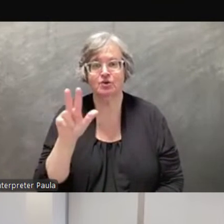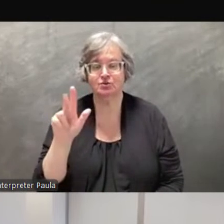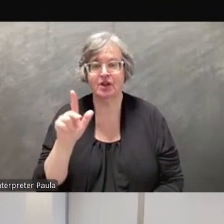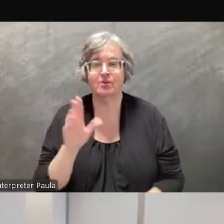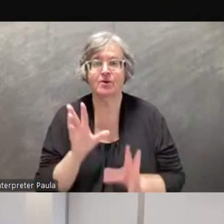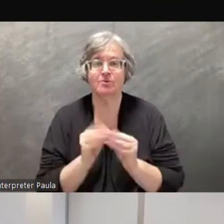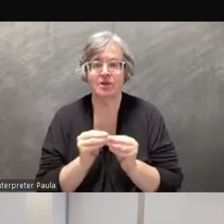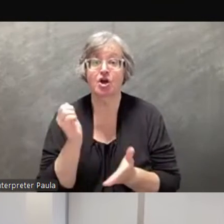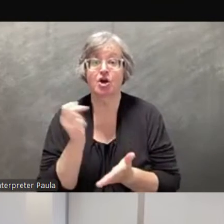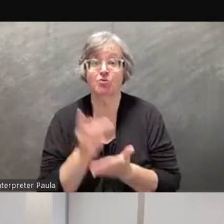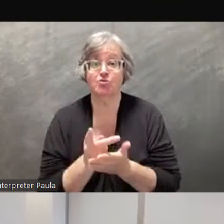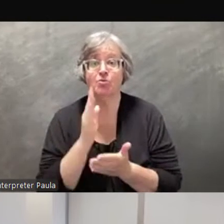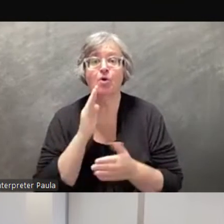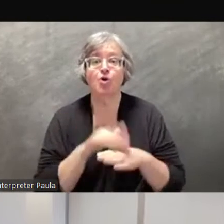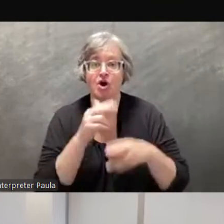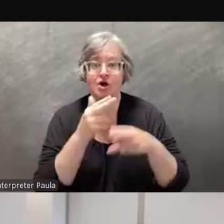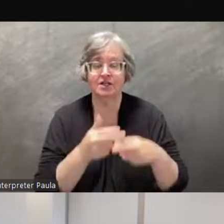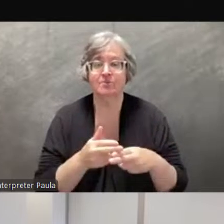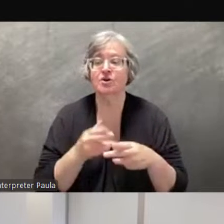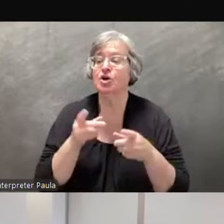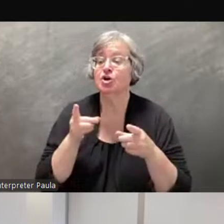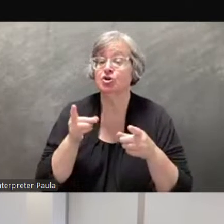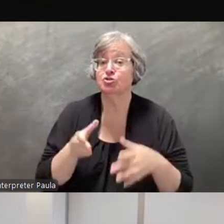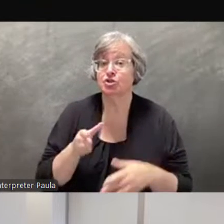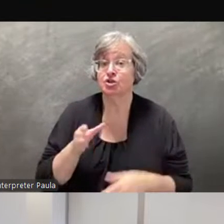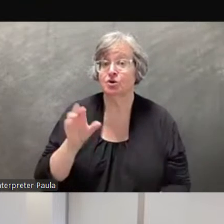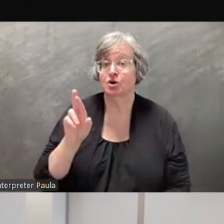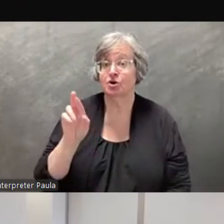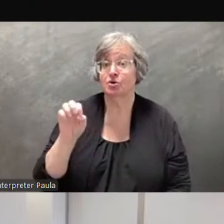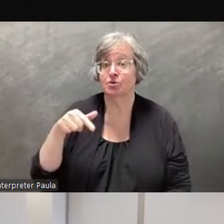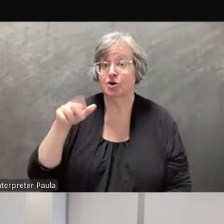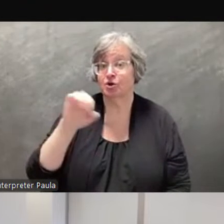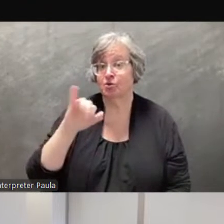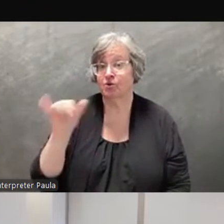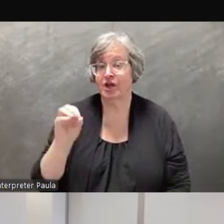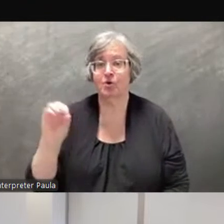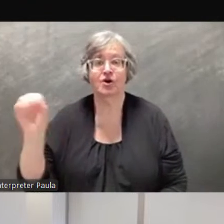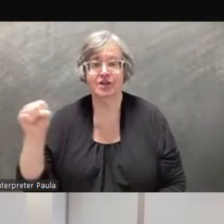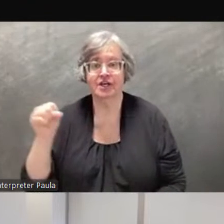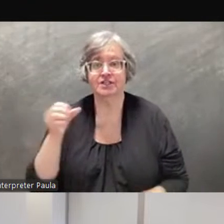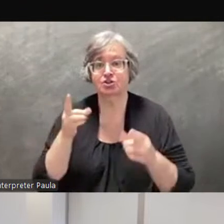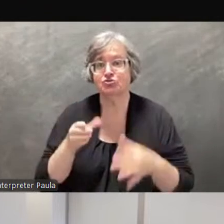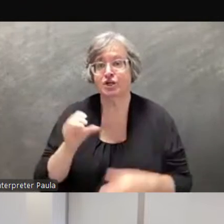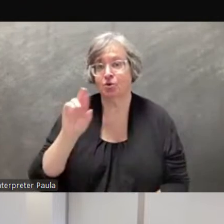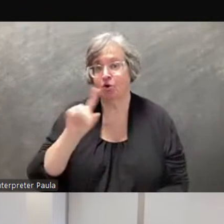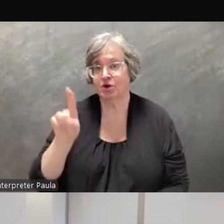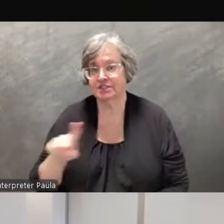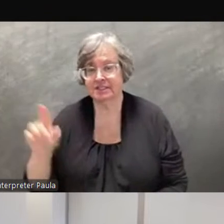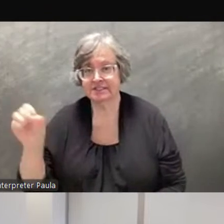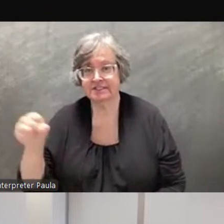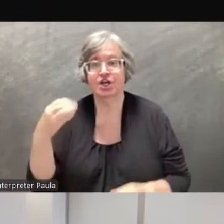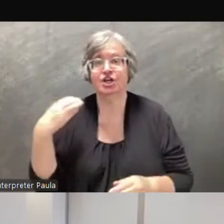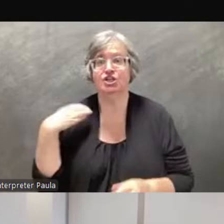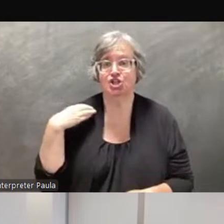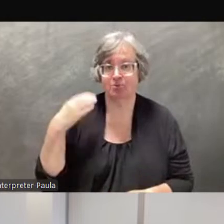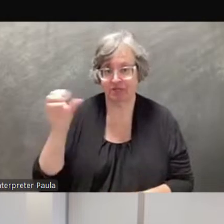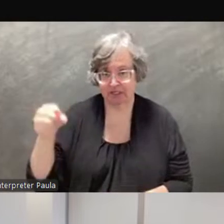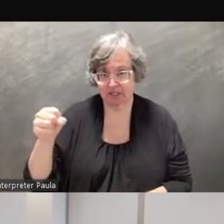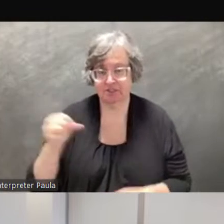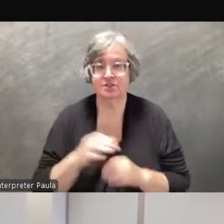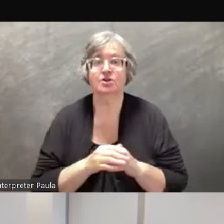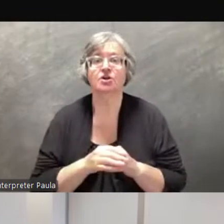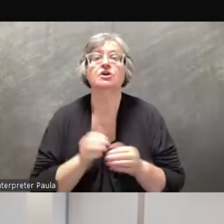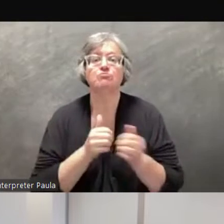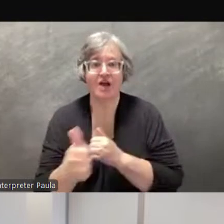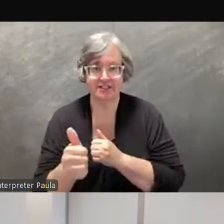meeting be approved. We'll take a roll call vote. Director Requejo? Yes. Director Ortiz? Yes. Chairman Barclay? Yes.